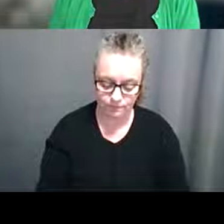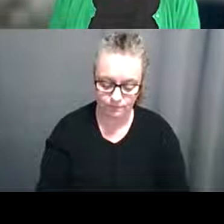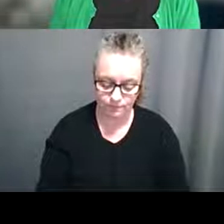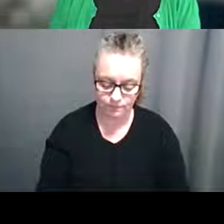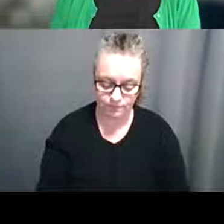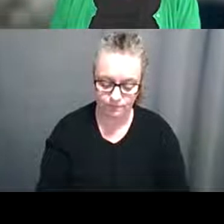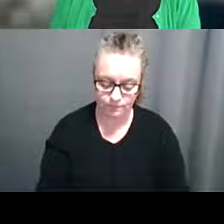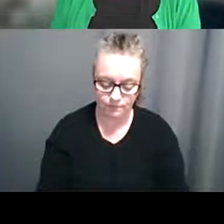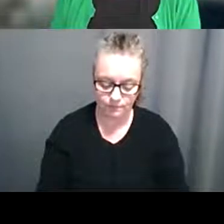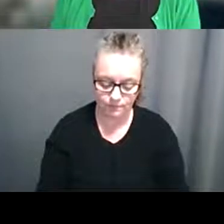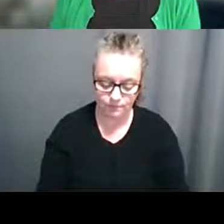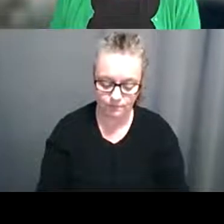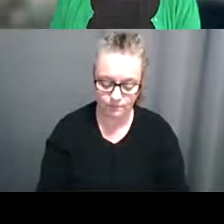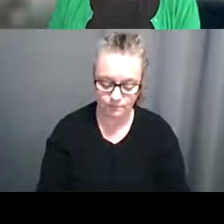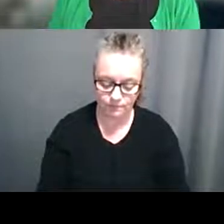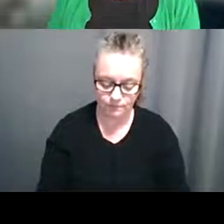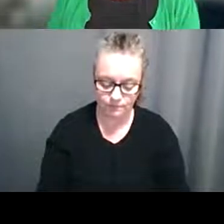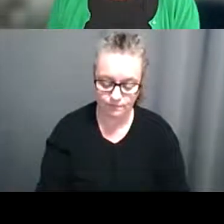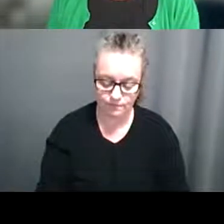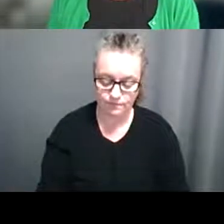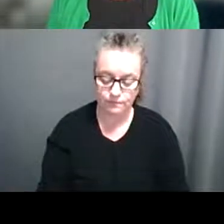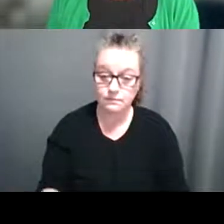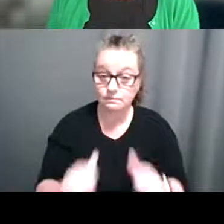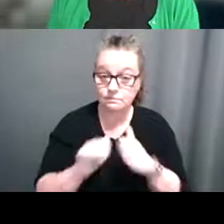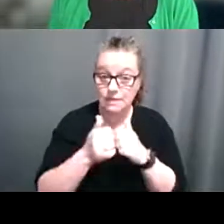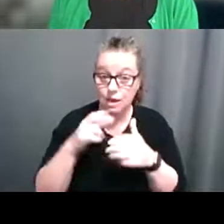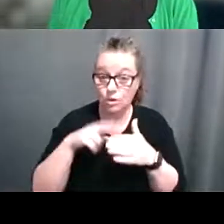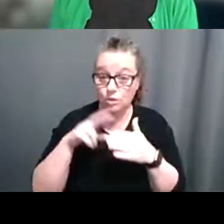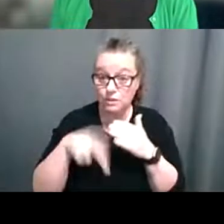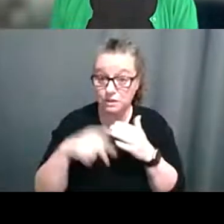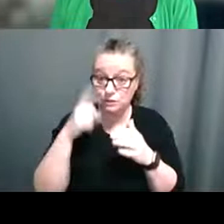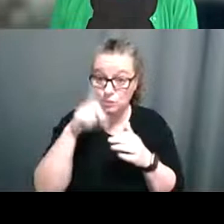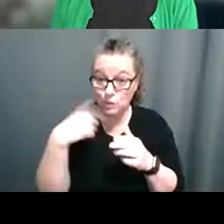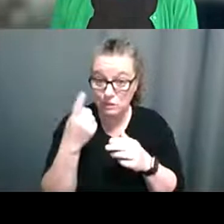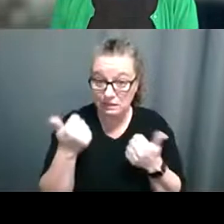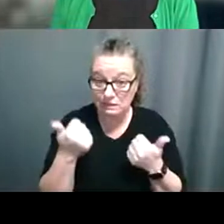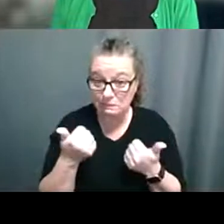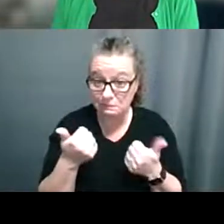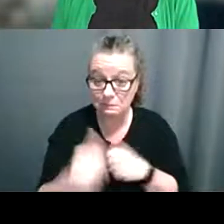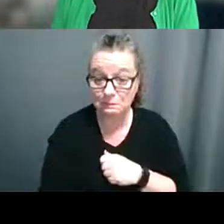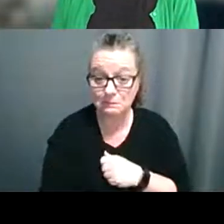And how are those results looking? How are the responses coming in?